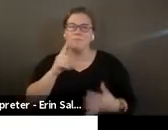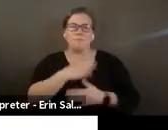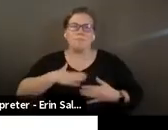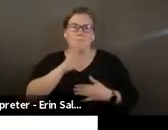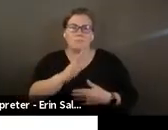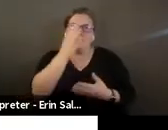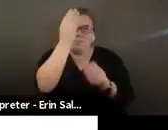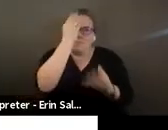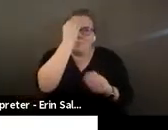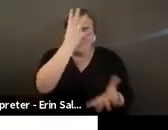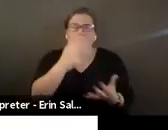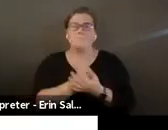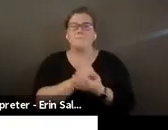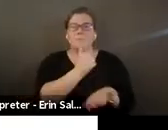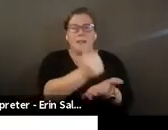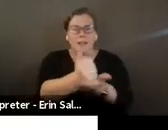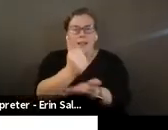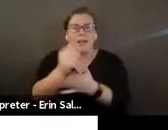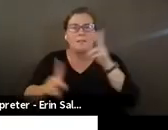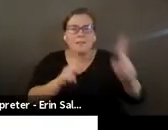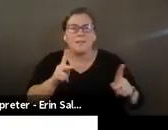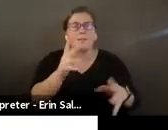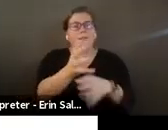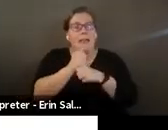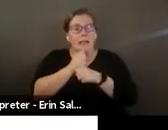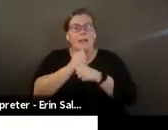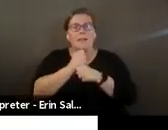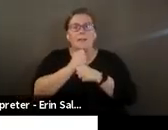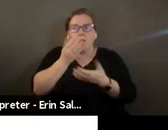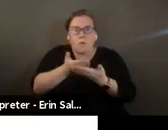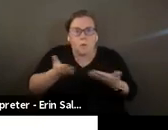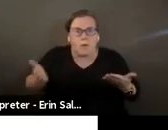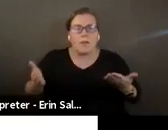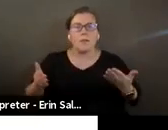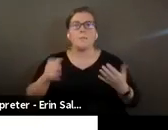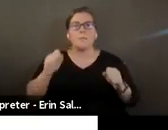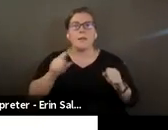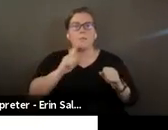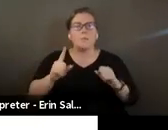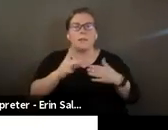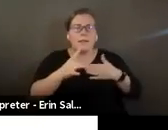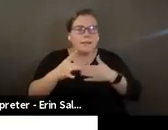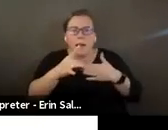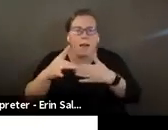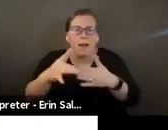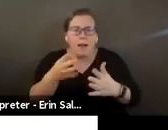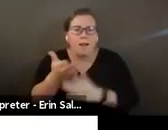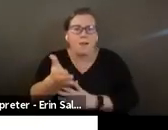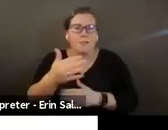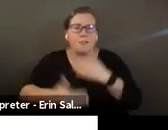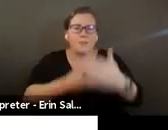with helping folks to get their equipment and walk through this process, because it can sometimes